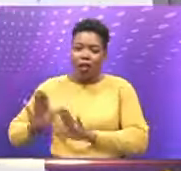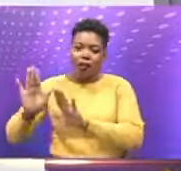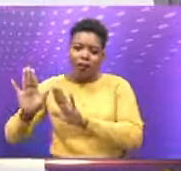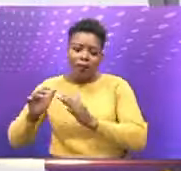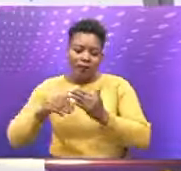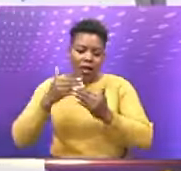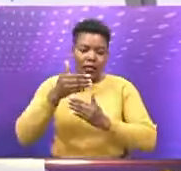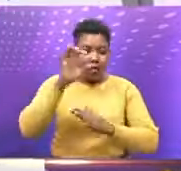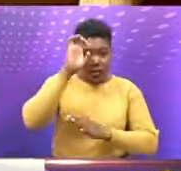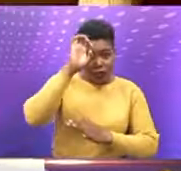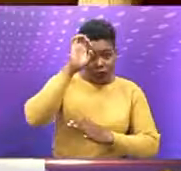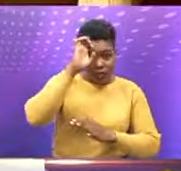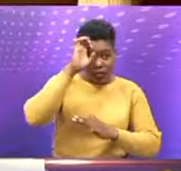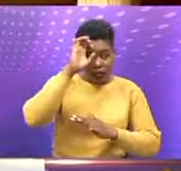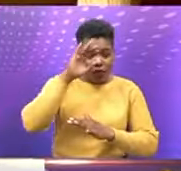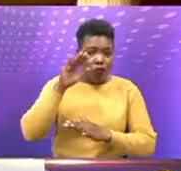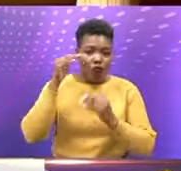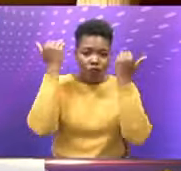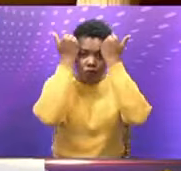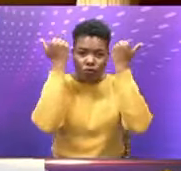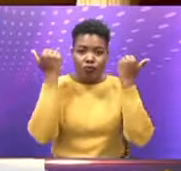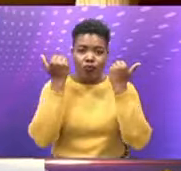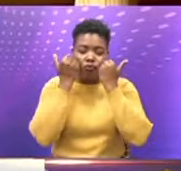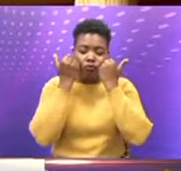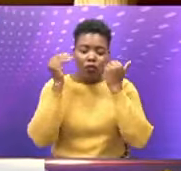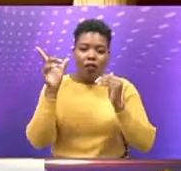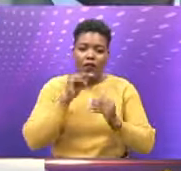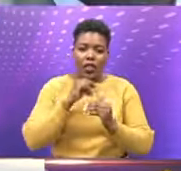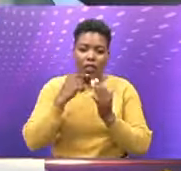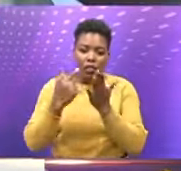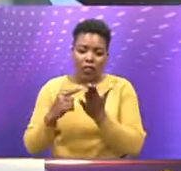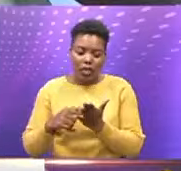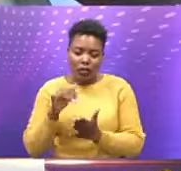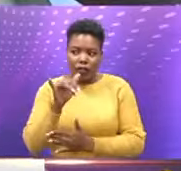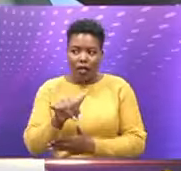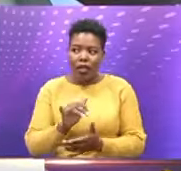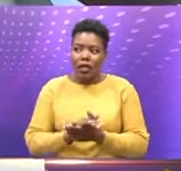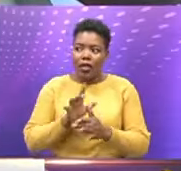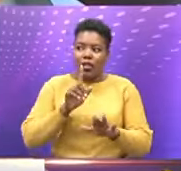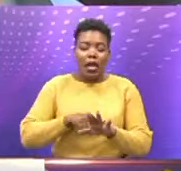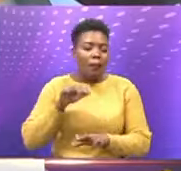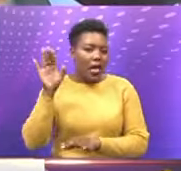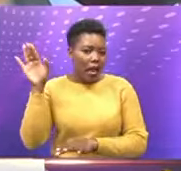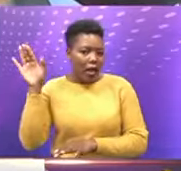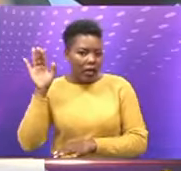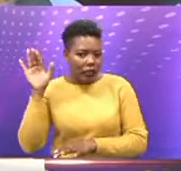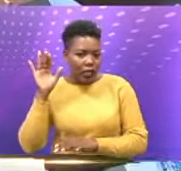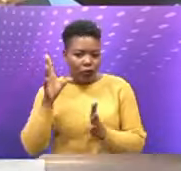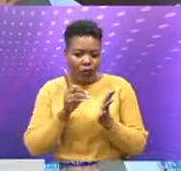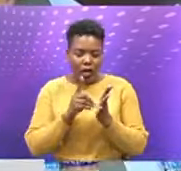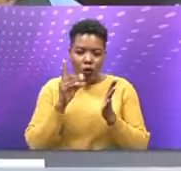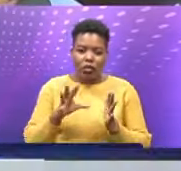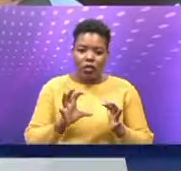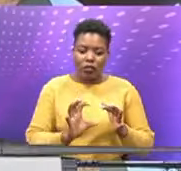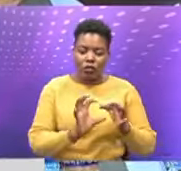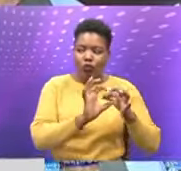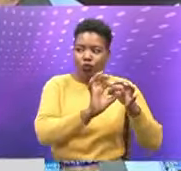ma Eldoret ma winjo bura makamano tiek winjo burano. When I listen to the clinical officers